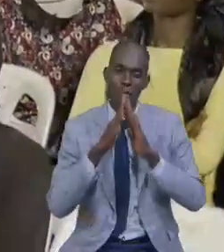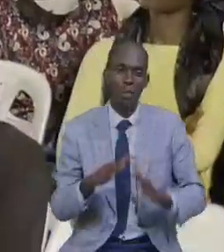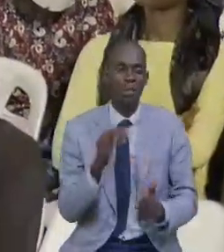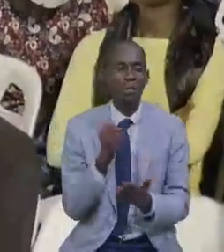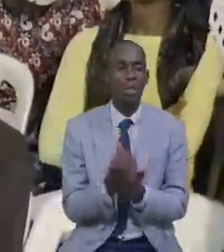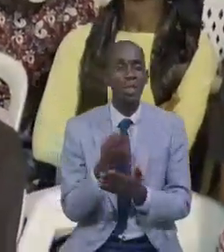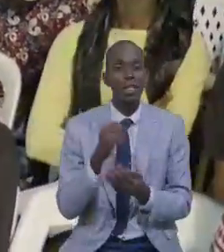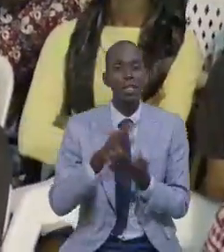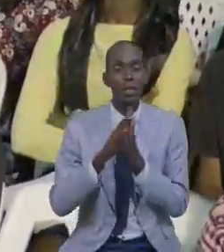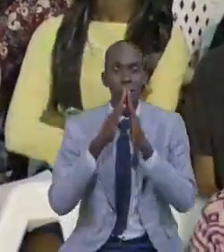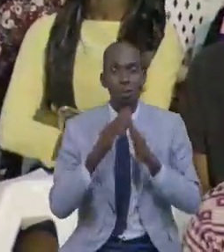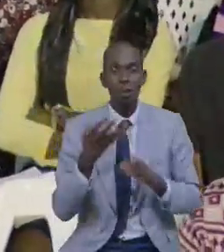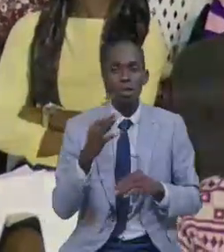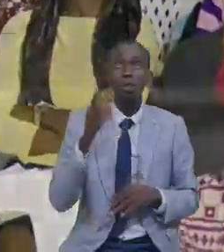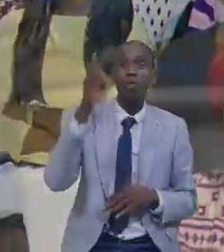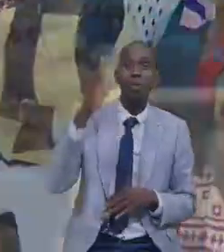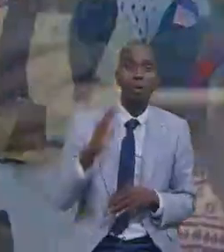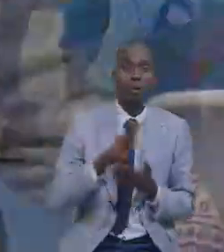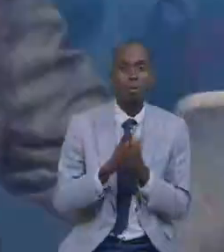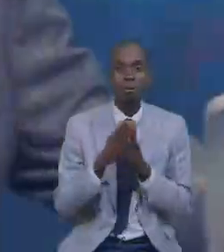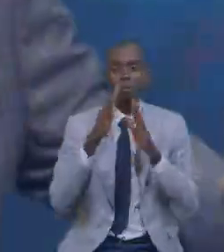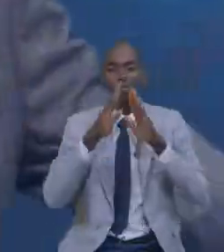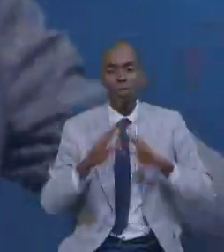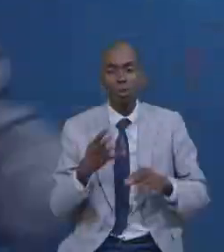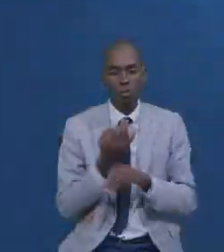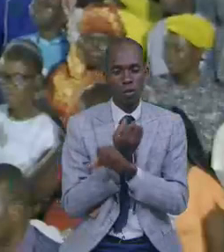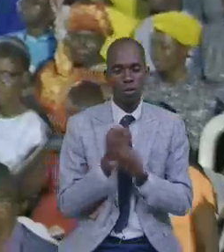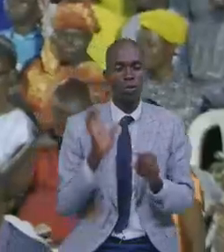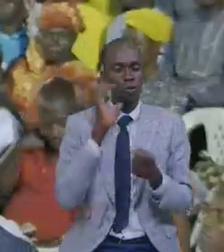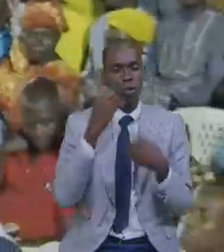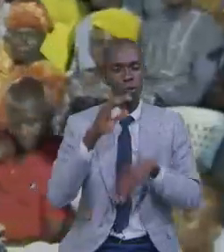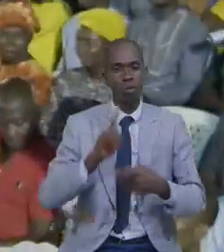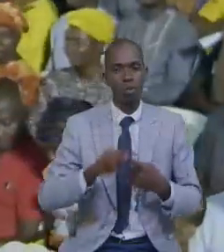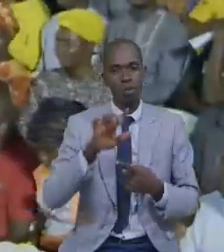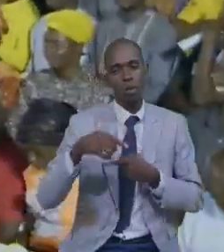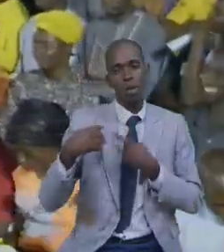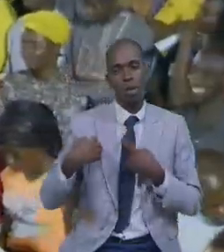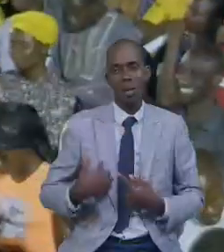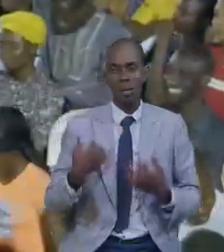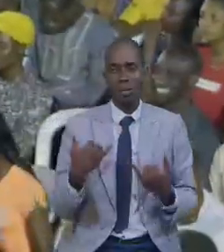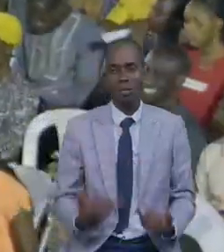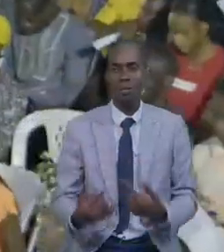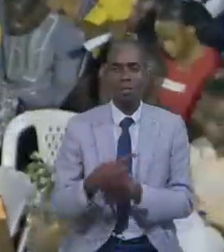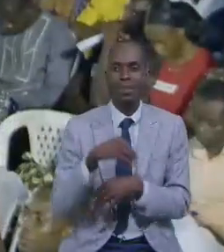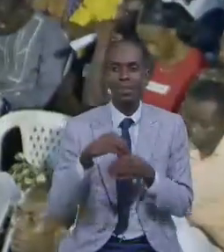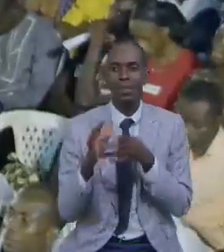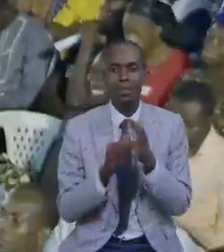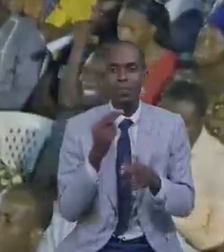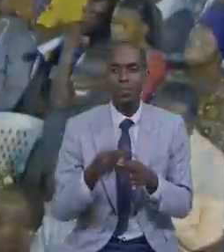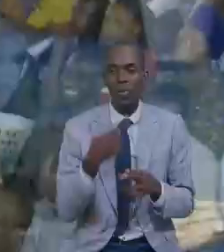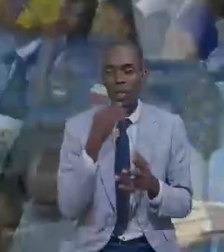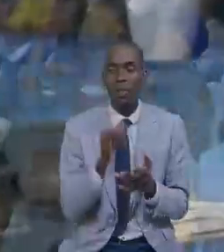God, the peace in salvation, will come to your heart today in Jesus' name. It says, thereby